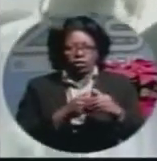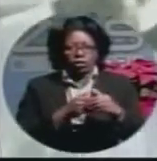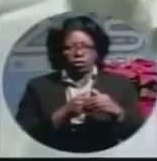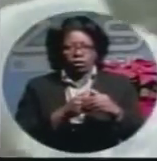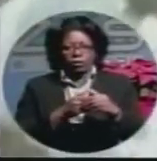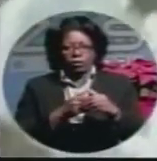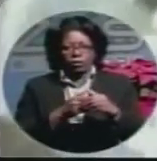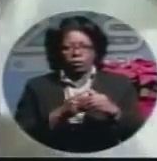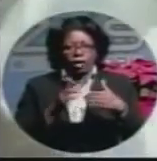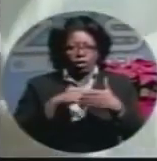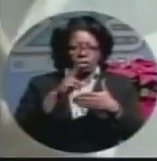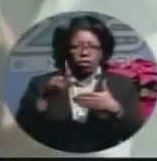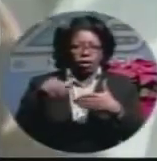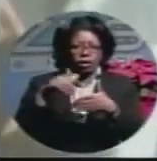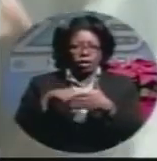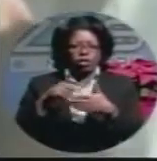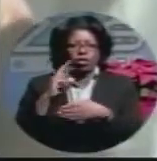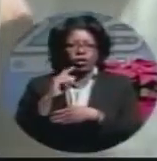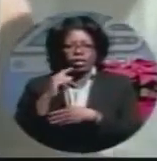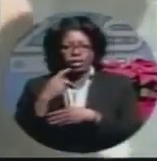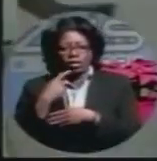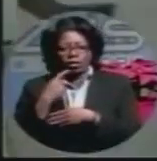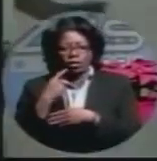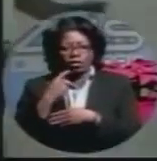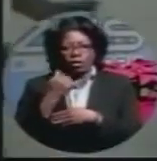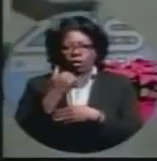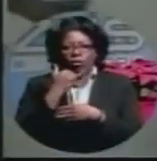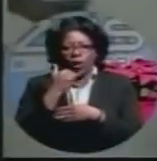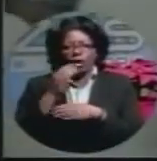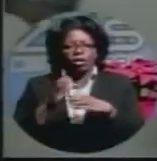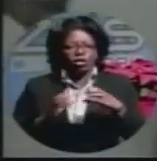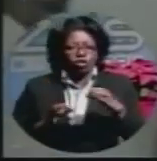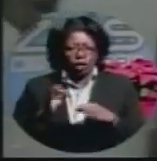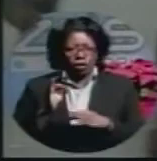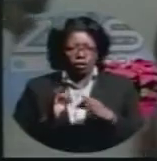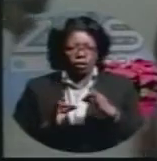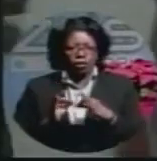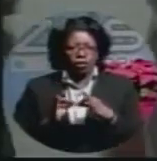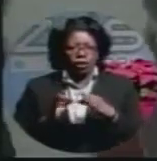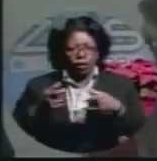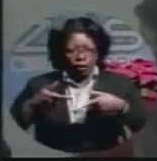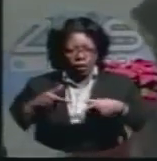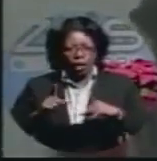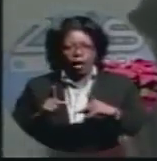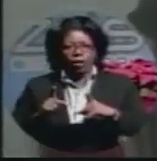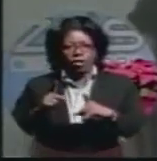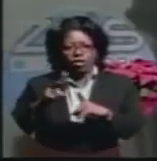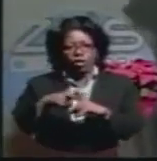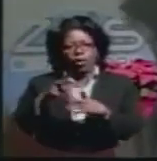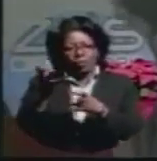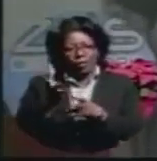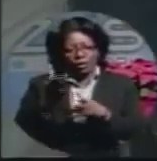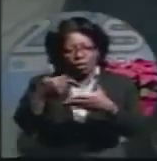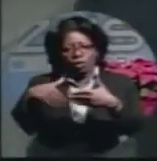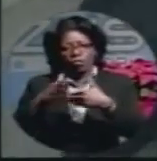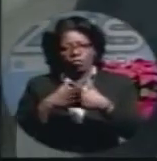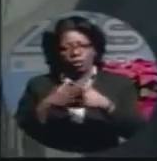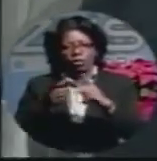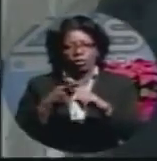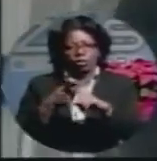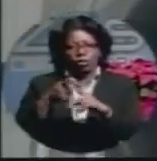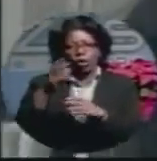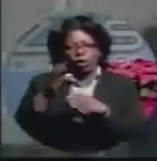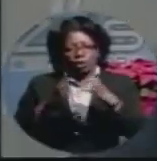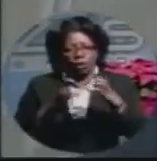error, resulting in a serious miscarriage of justice. The court then allowed Brabal's appeal, quashed his sentence and